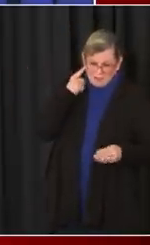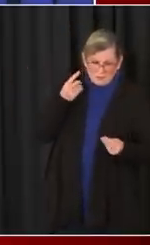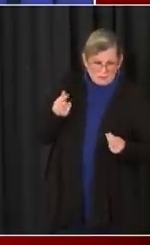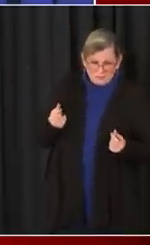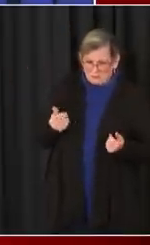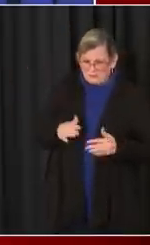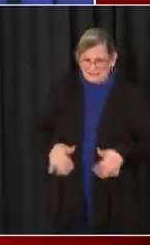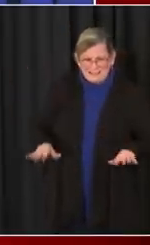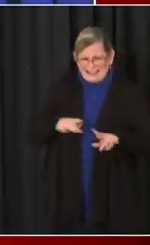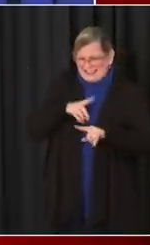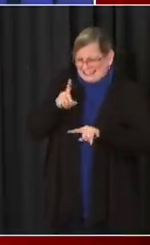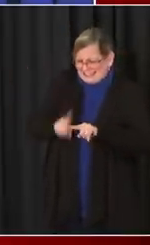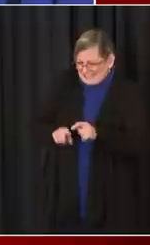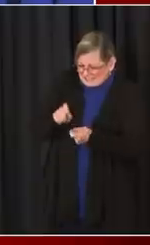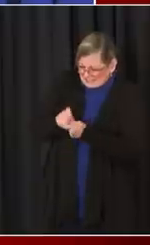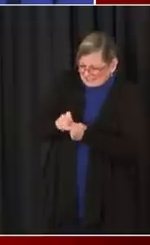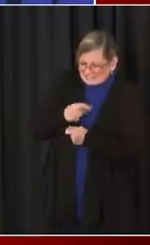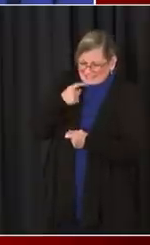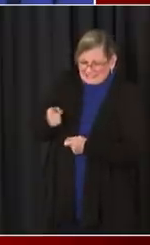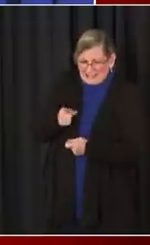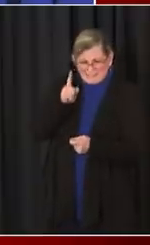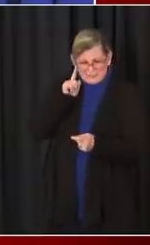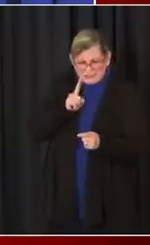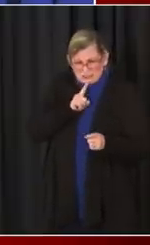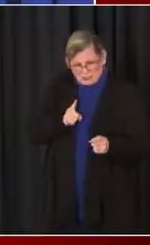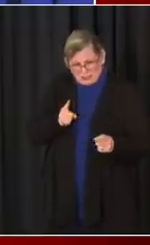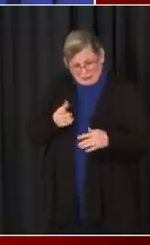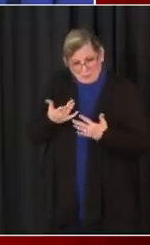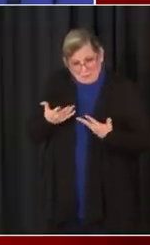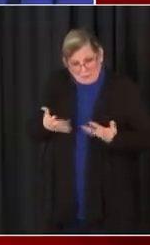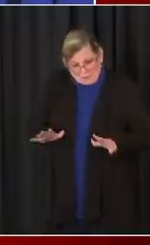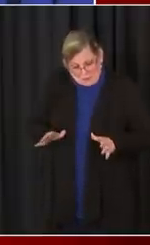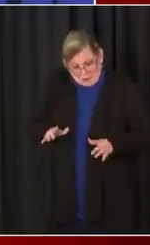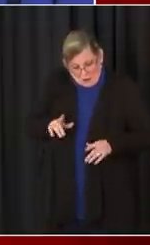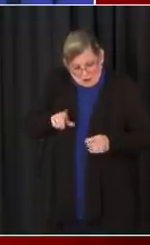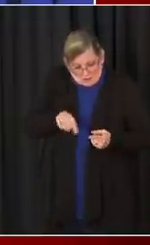extent that we can say right now is that they were on the grounds of the Capitol